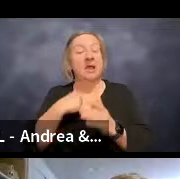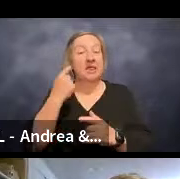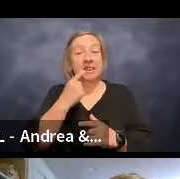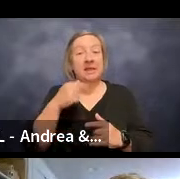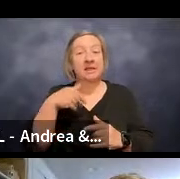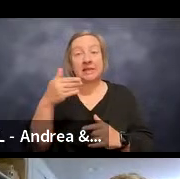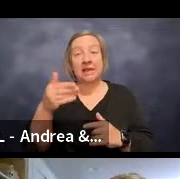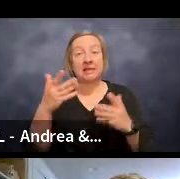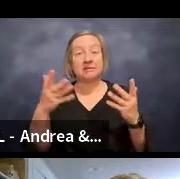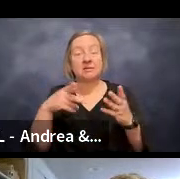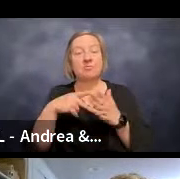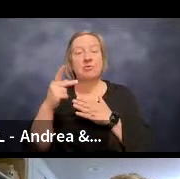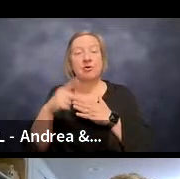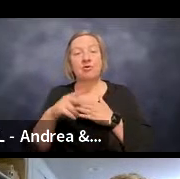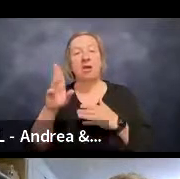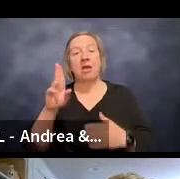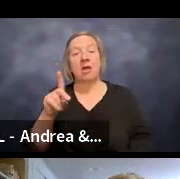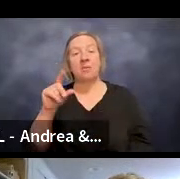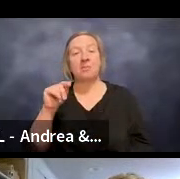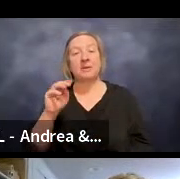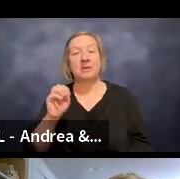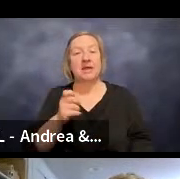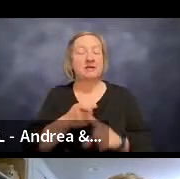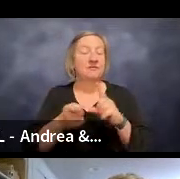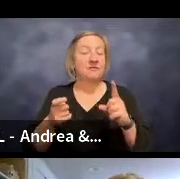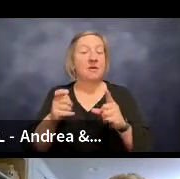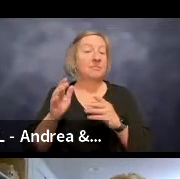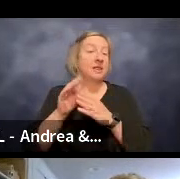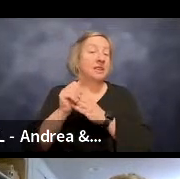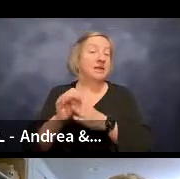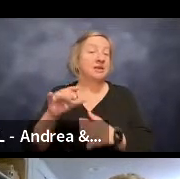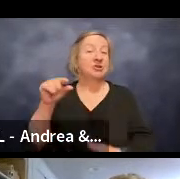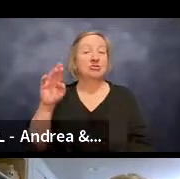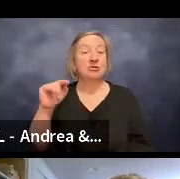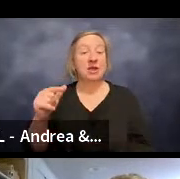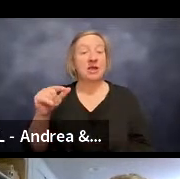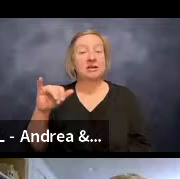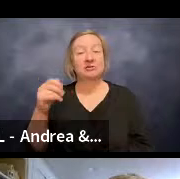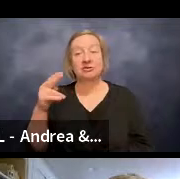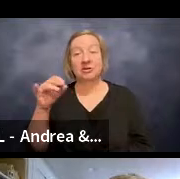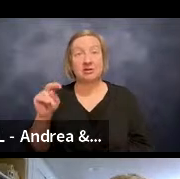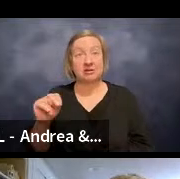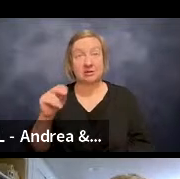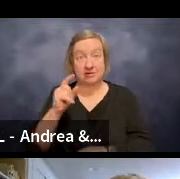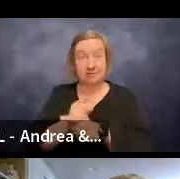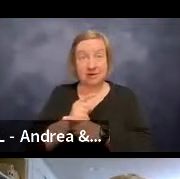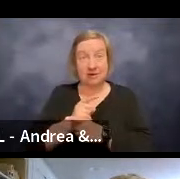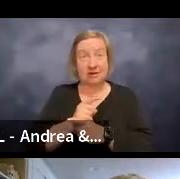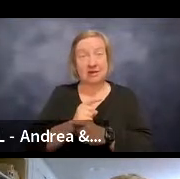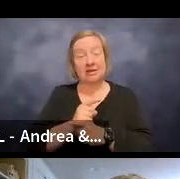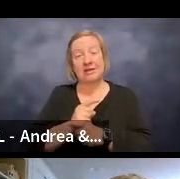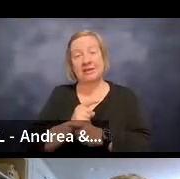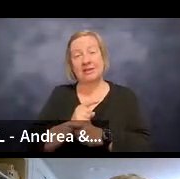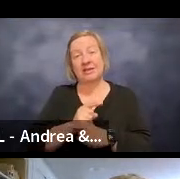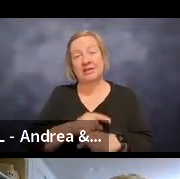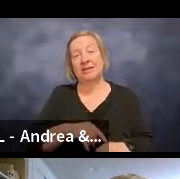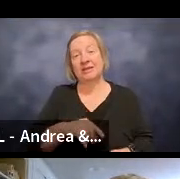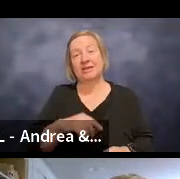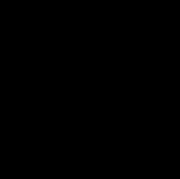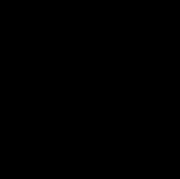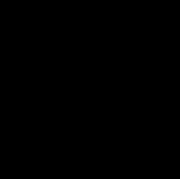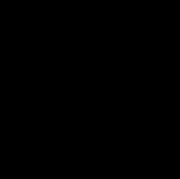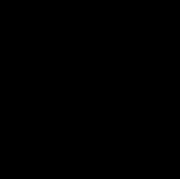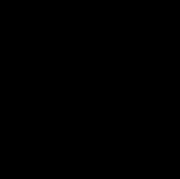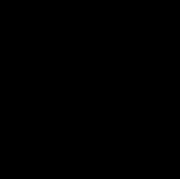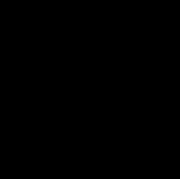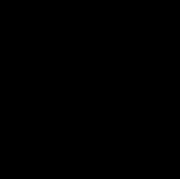is a program update from our fearless leader, Greg Johnson. Did I get that right? Someone will gladly correct me if I